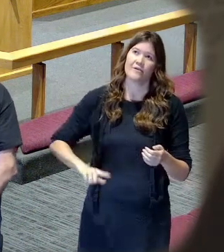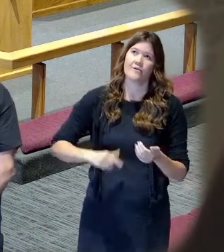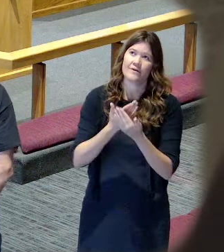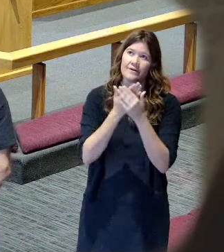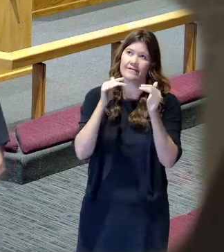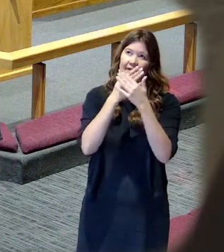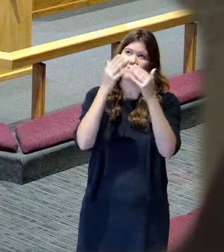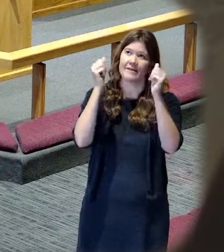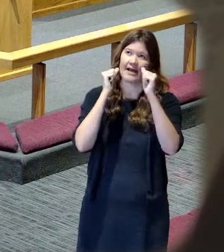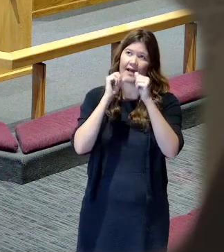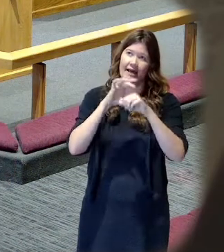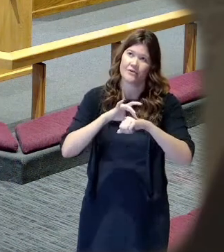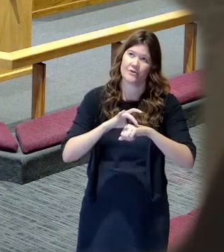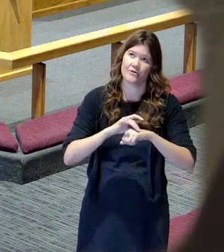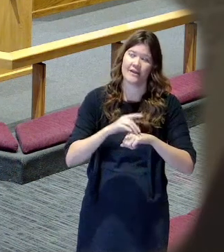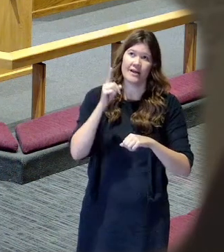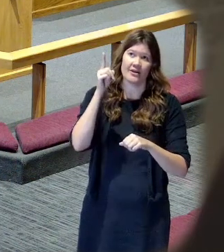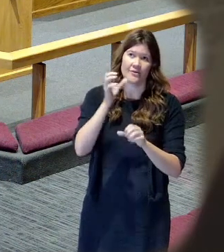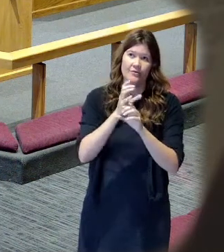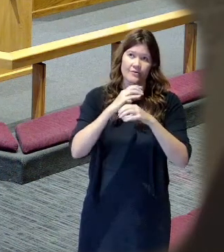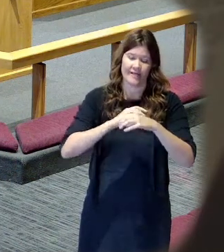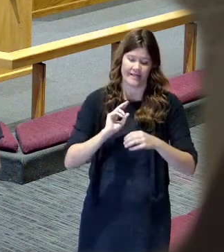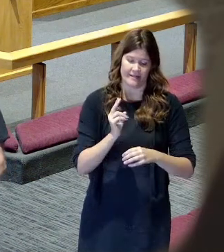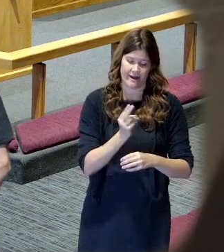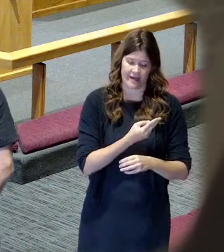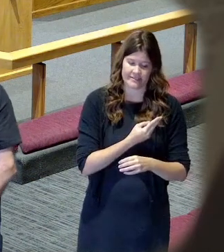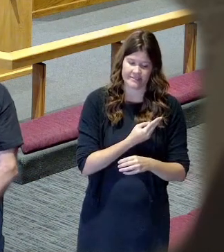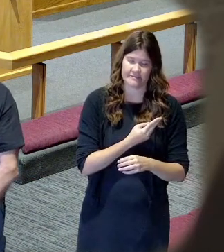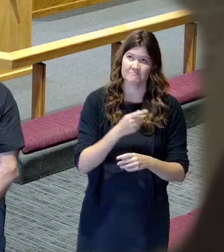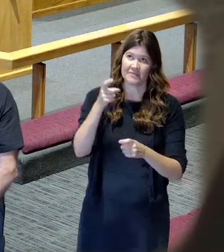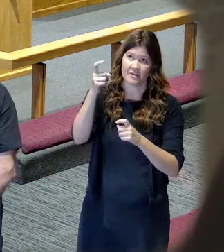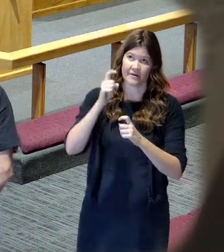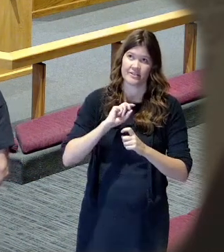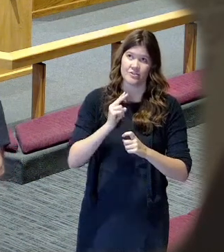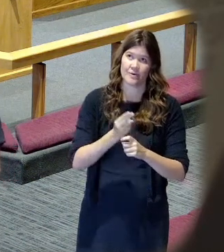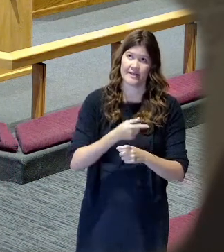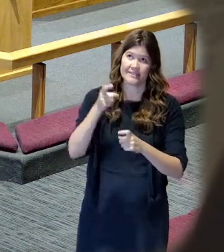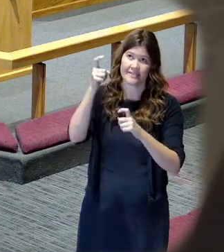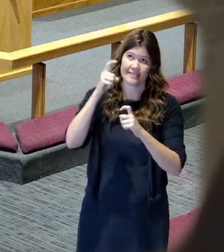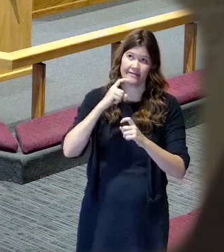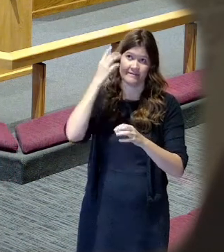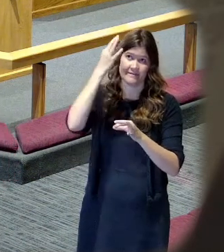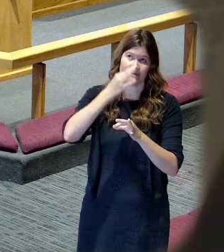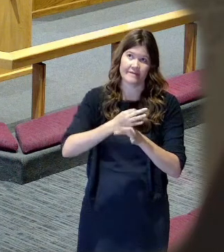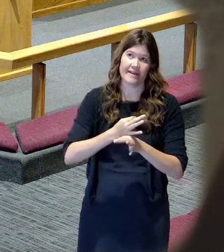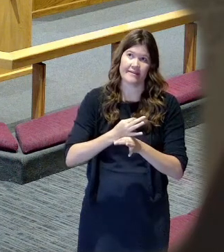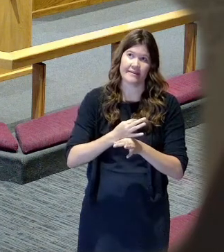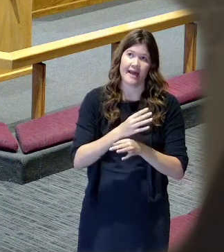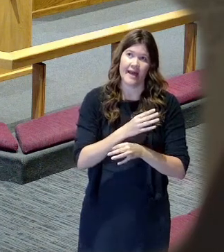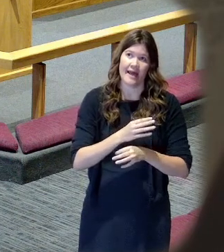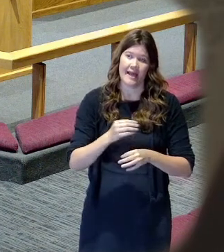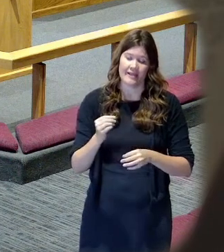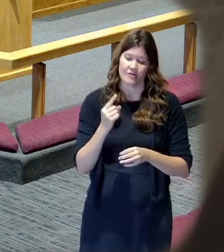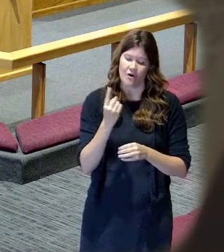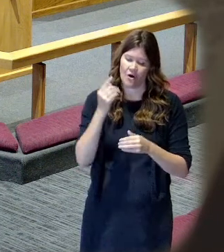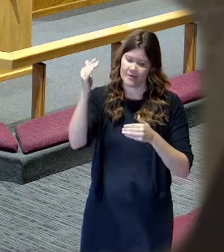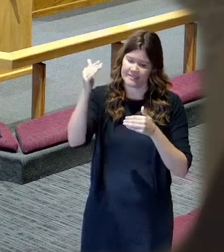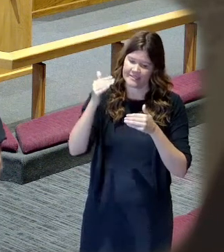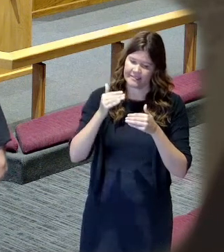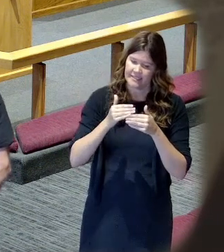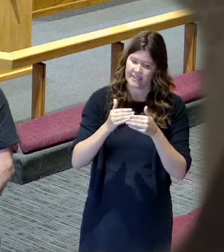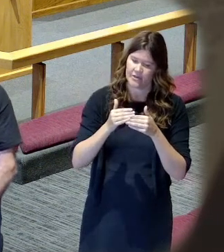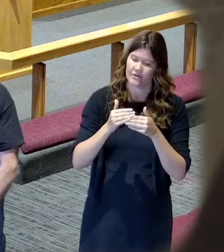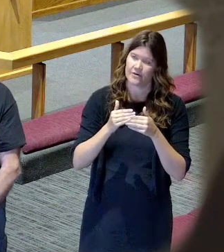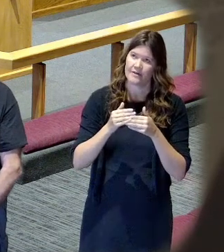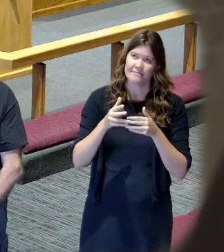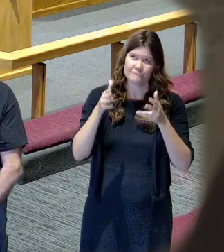for you not only have created us, bestowed on us the gift of faith, but are ever near